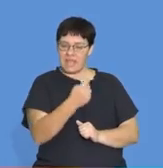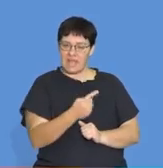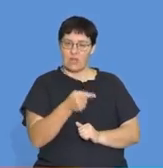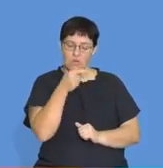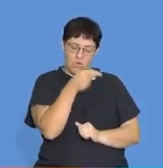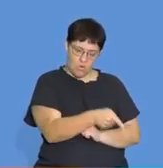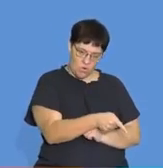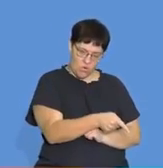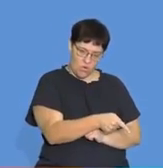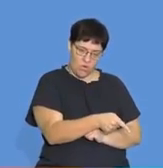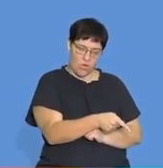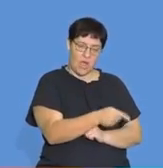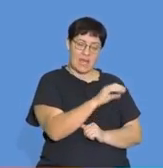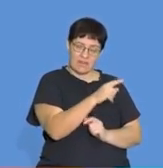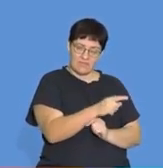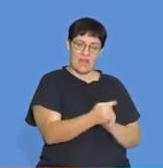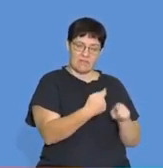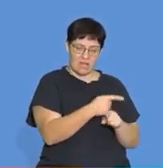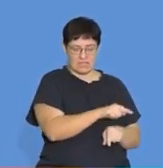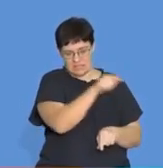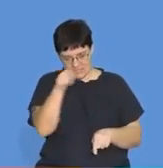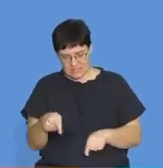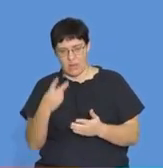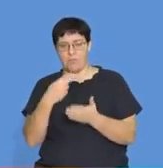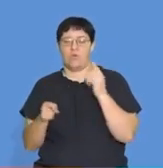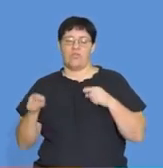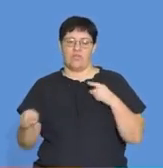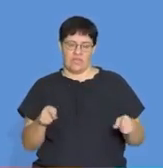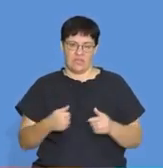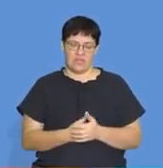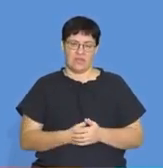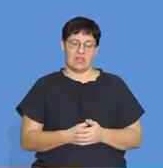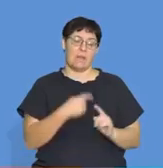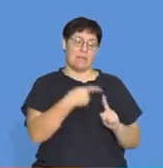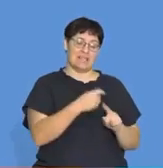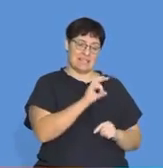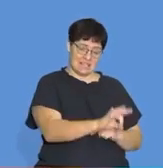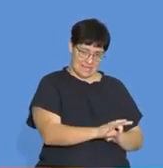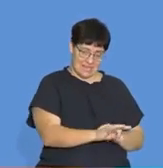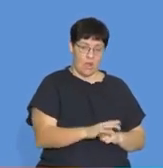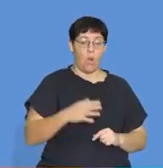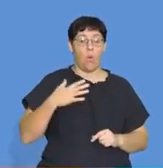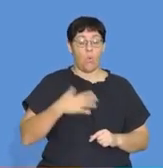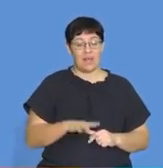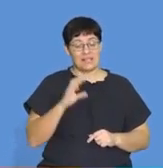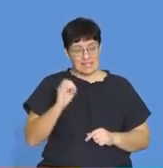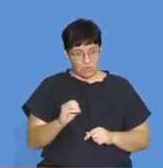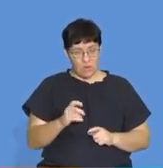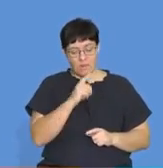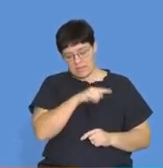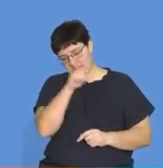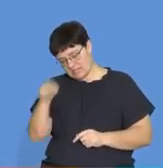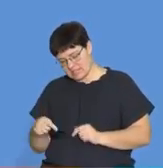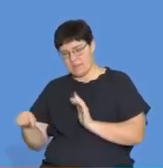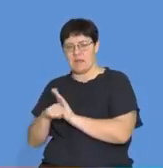the additive inverse on both sides. So if it was a plus 3 and you want it to be 0, it must be minus